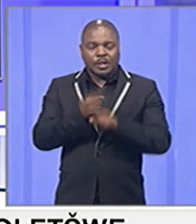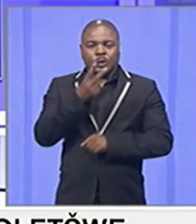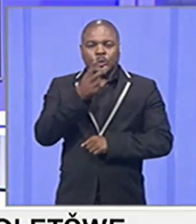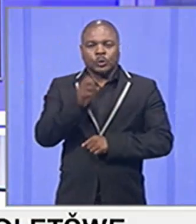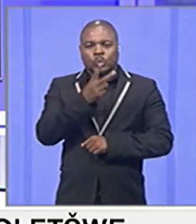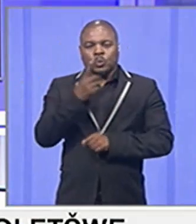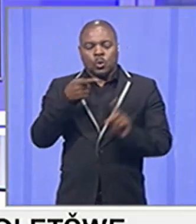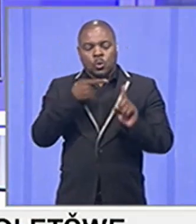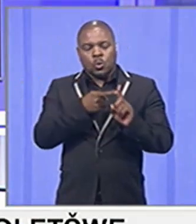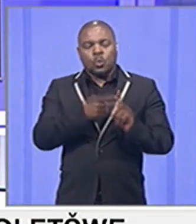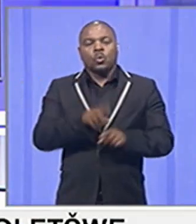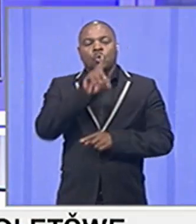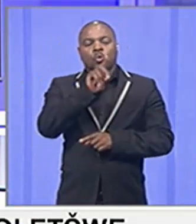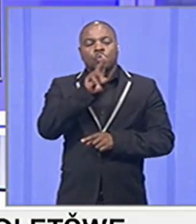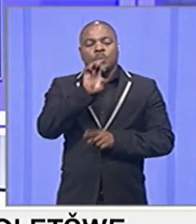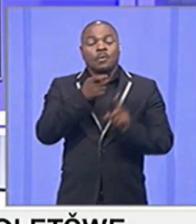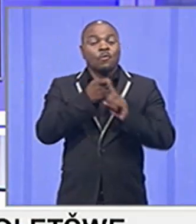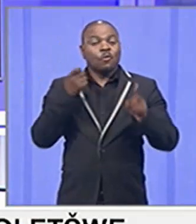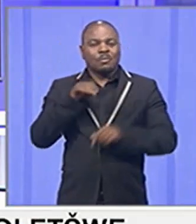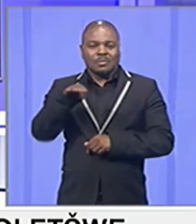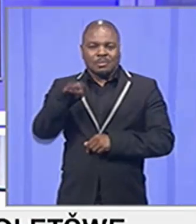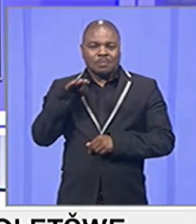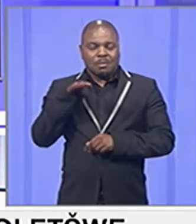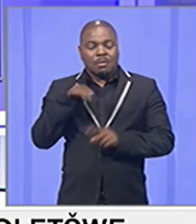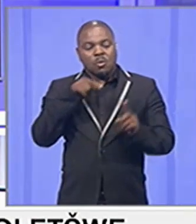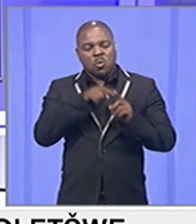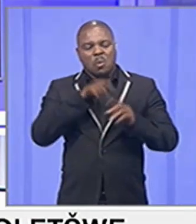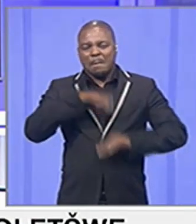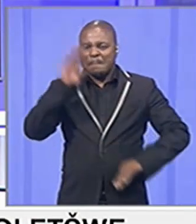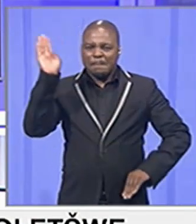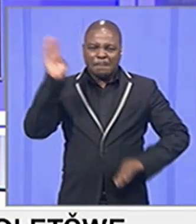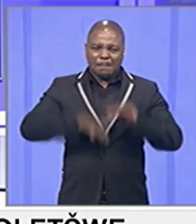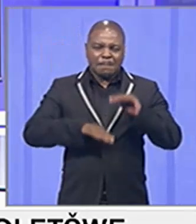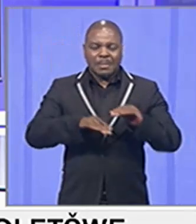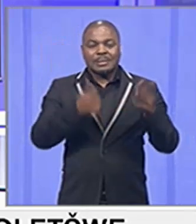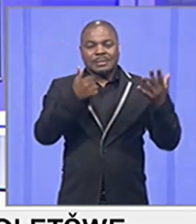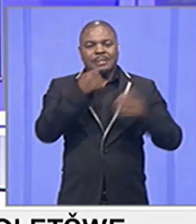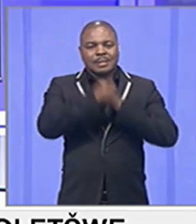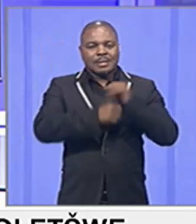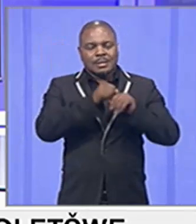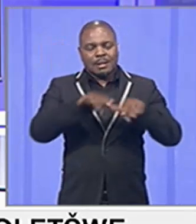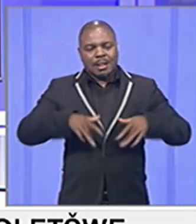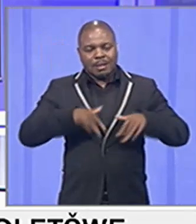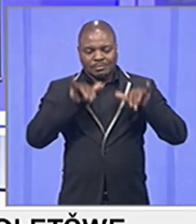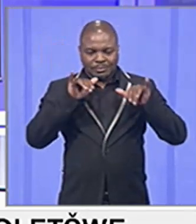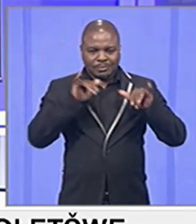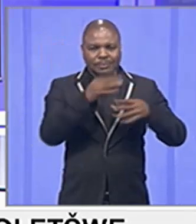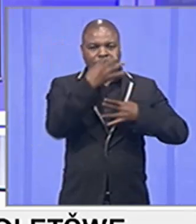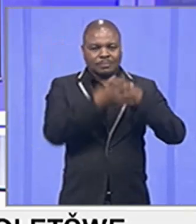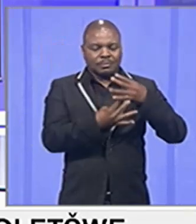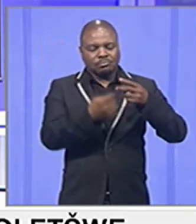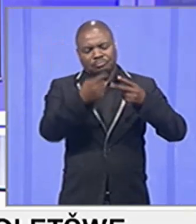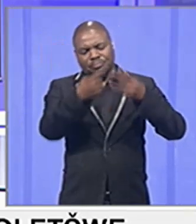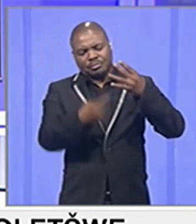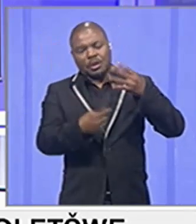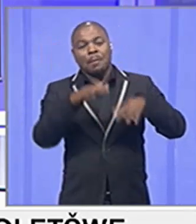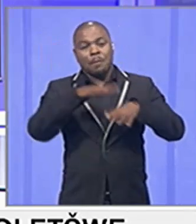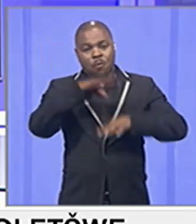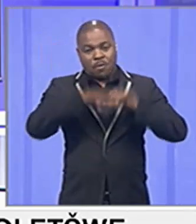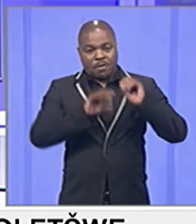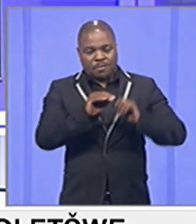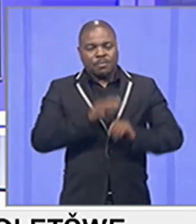Themba Dube wa Zimbabwe o pharilwe ka dikotlo tše tshela tša go dula bophelo ka moka kgolegong gareng ga tše dingwe. Dube